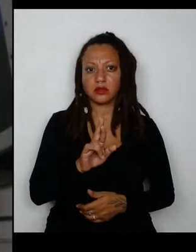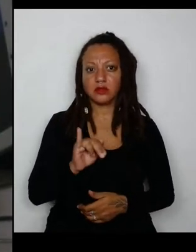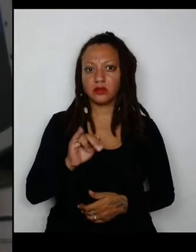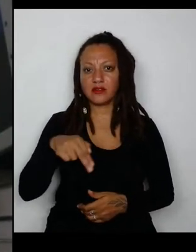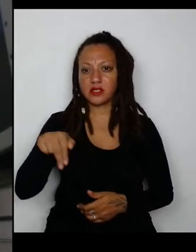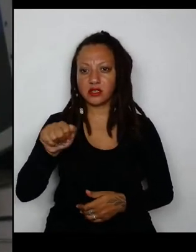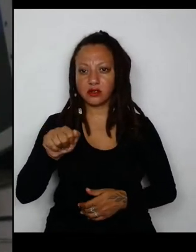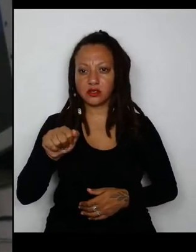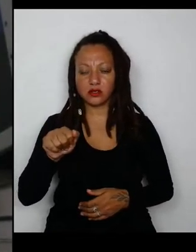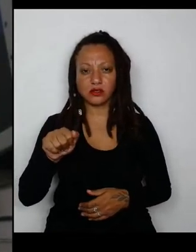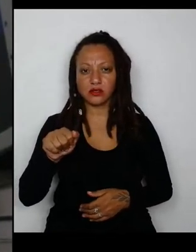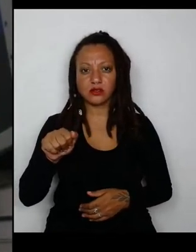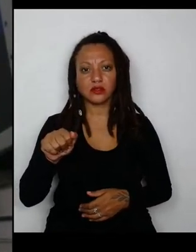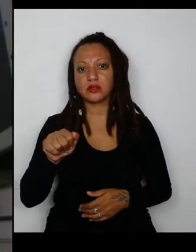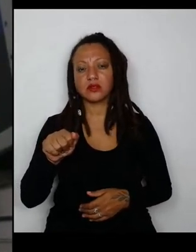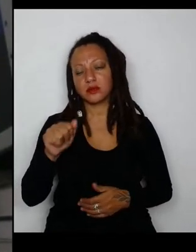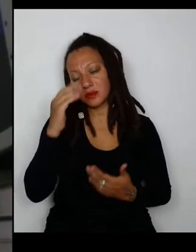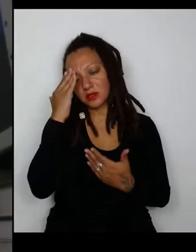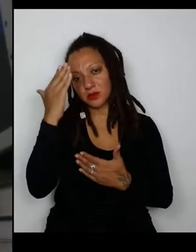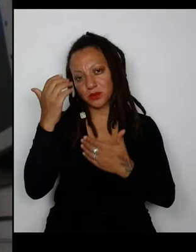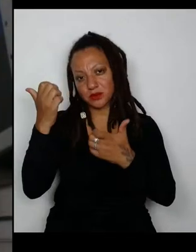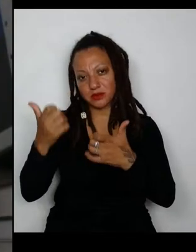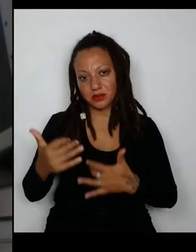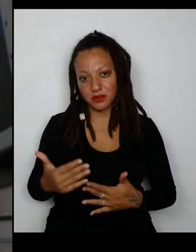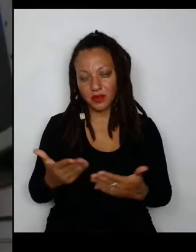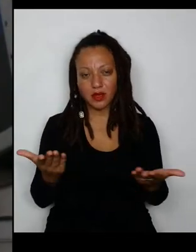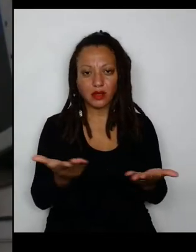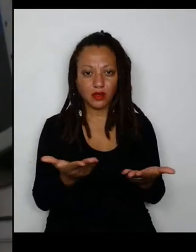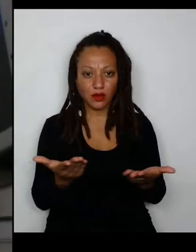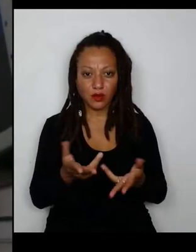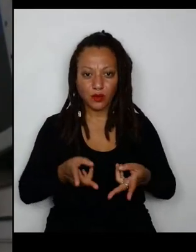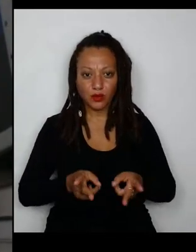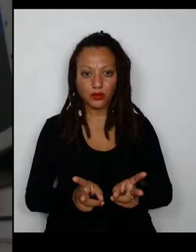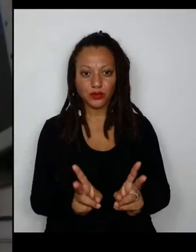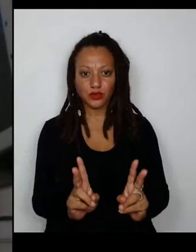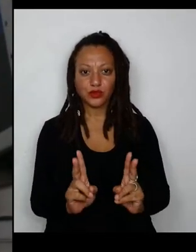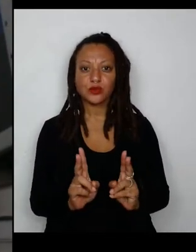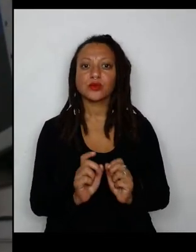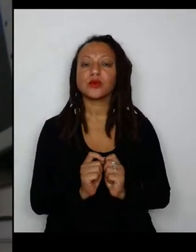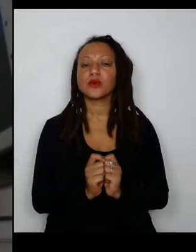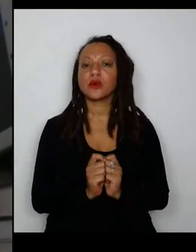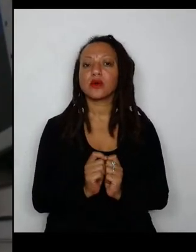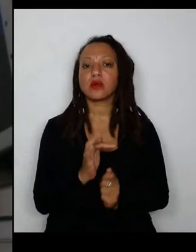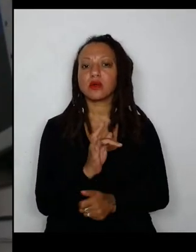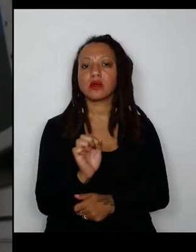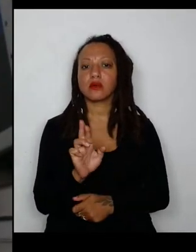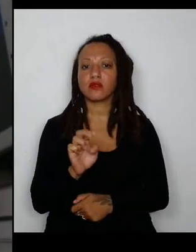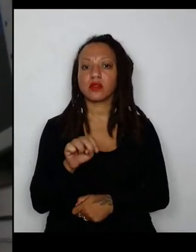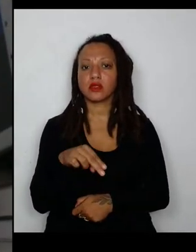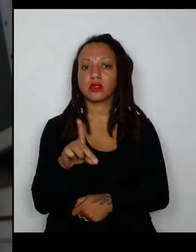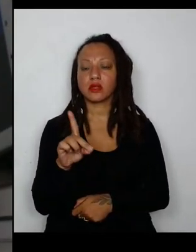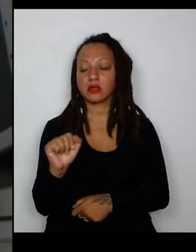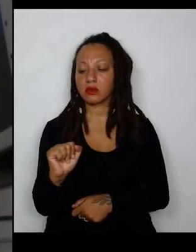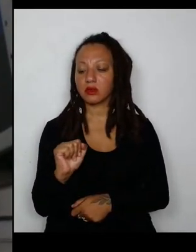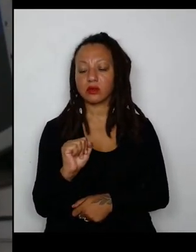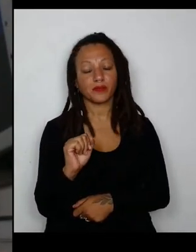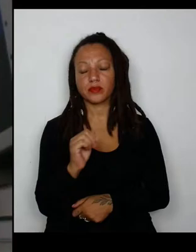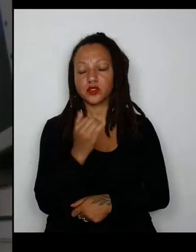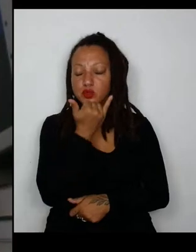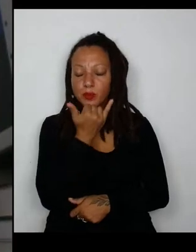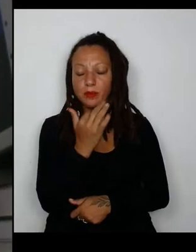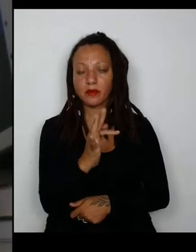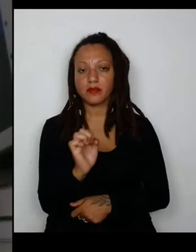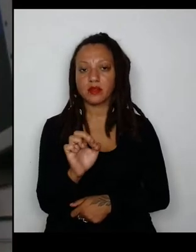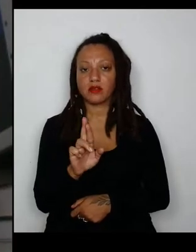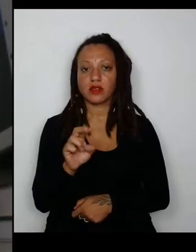thank you very much irina for your great contribution and now we are going to hear from fernando